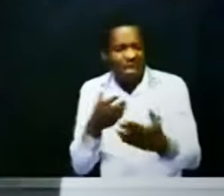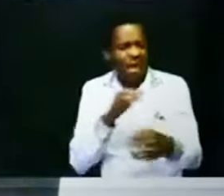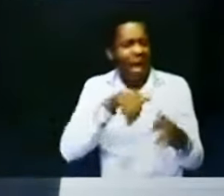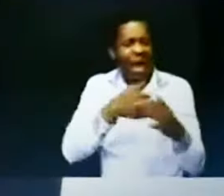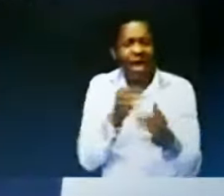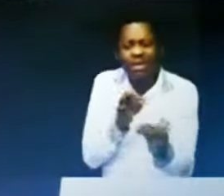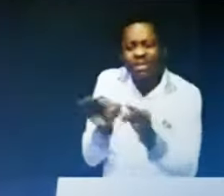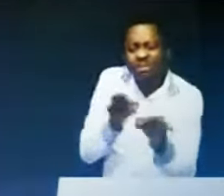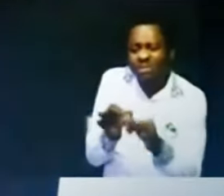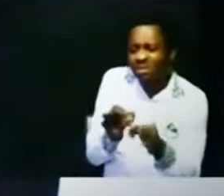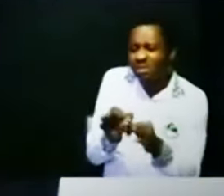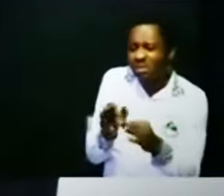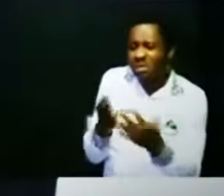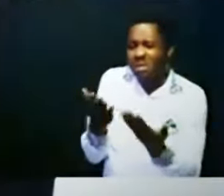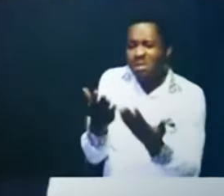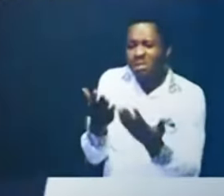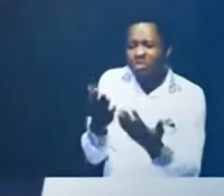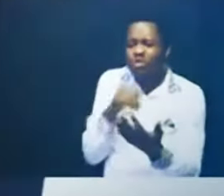interpretation.